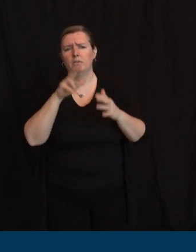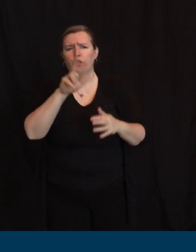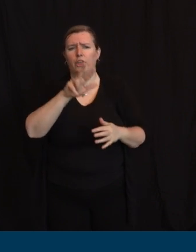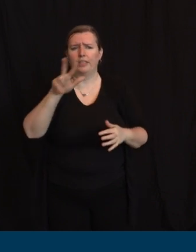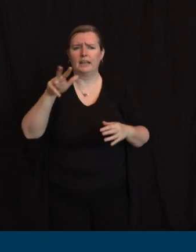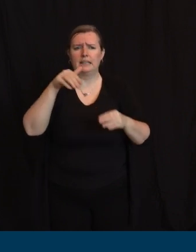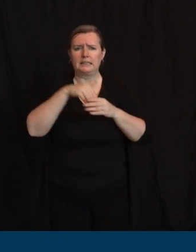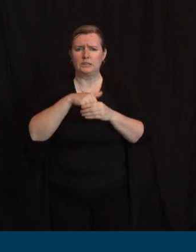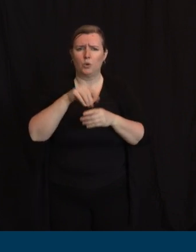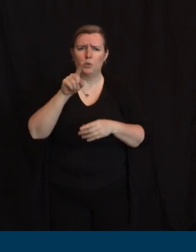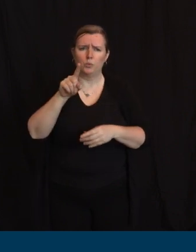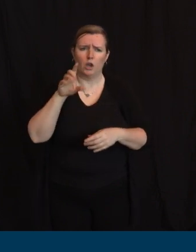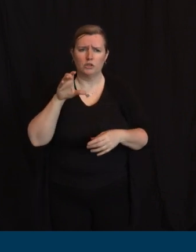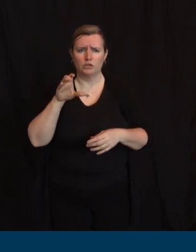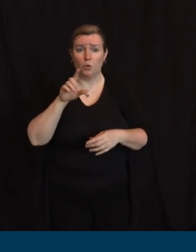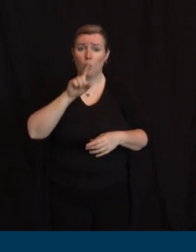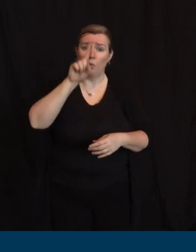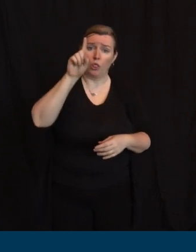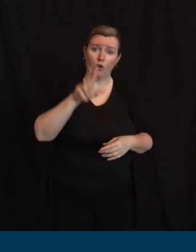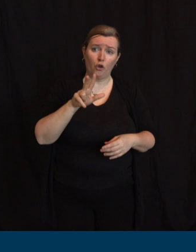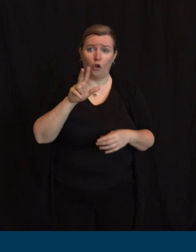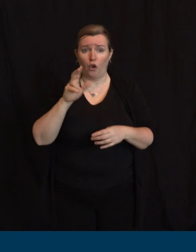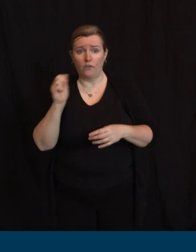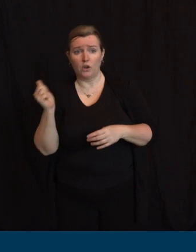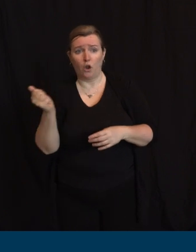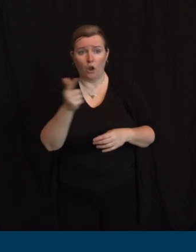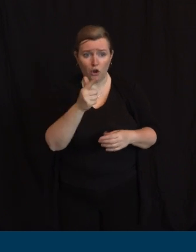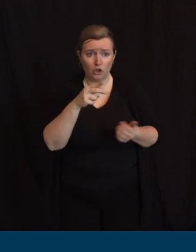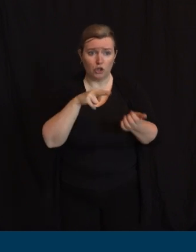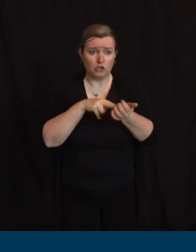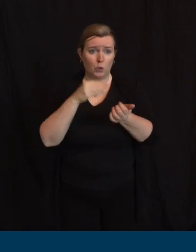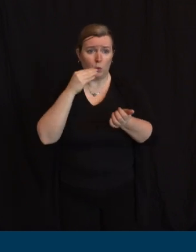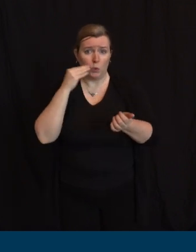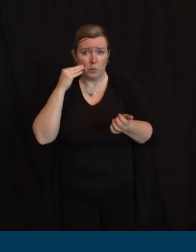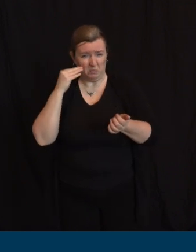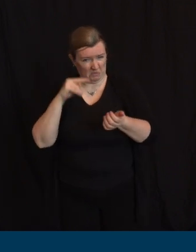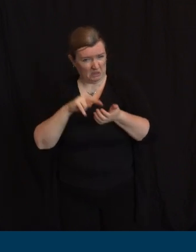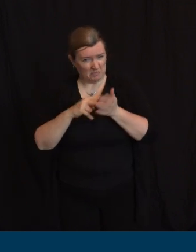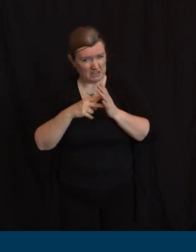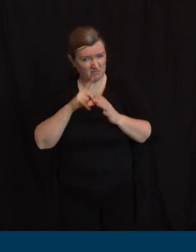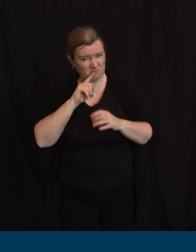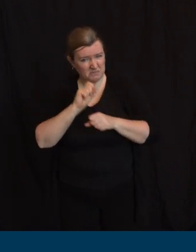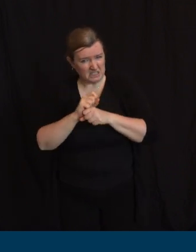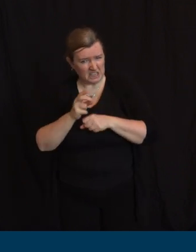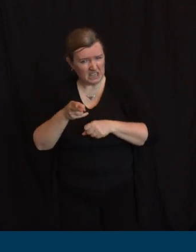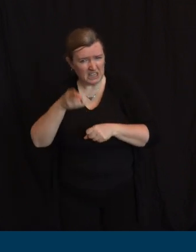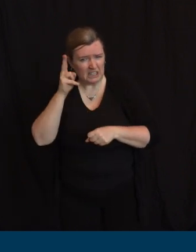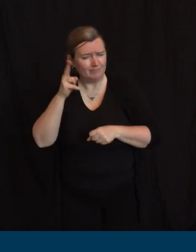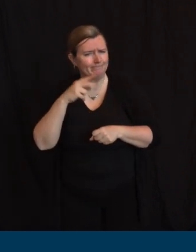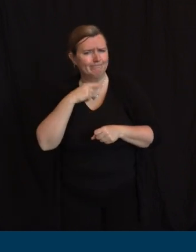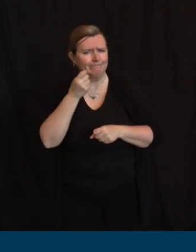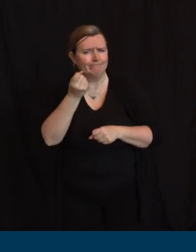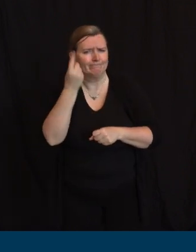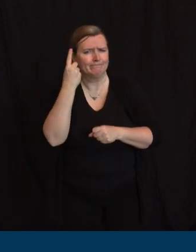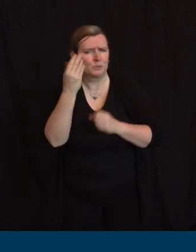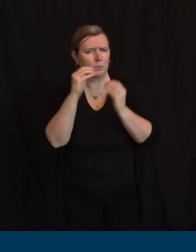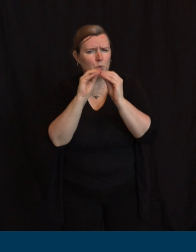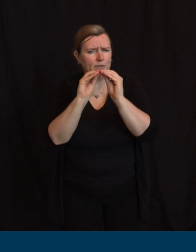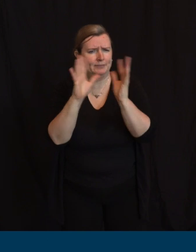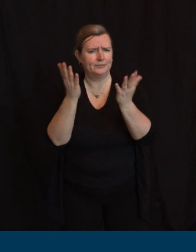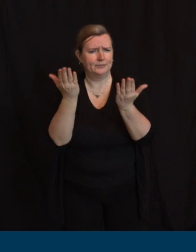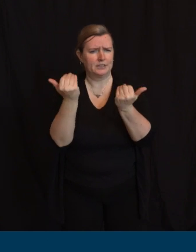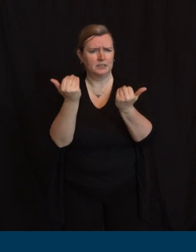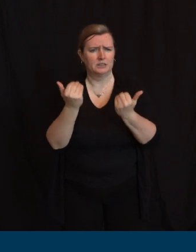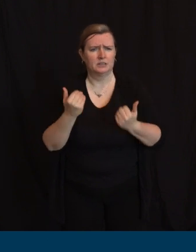now. And can you also, there's a lot of reports of refrigerated trucks being used to store